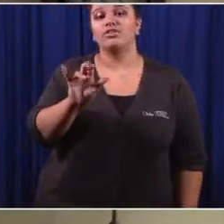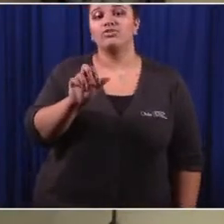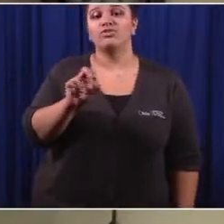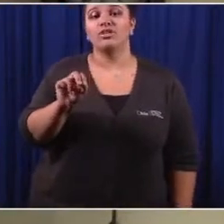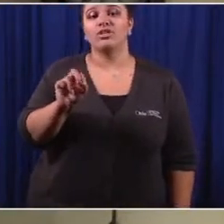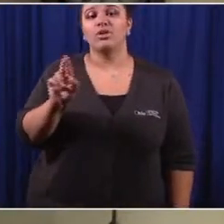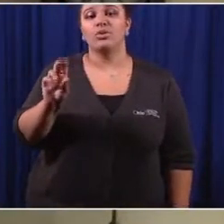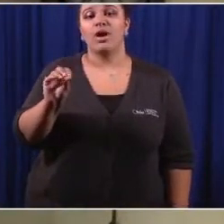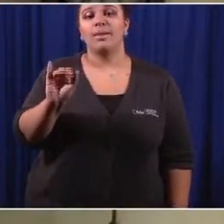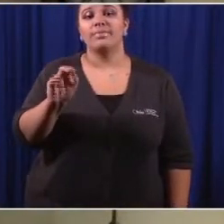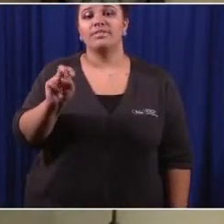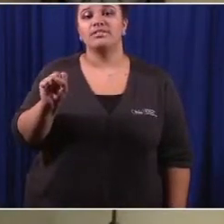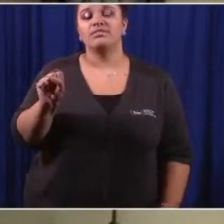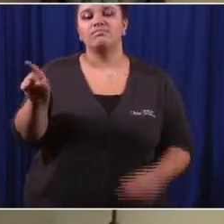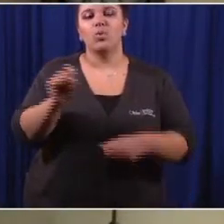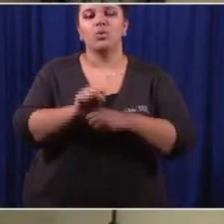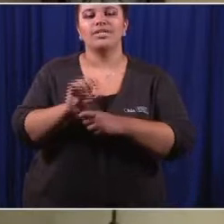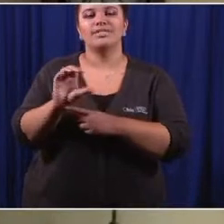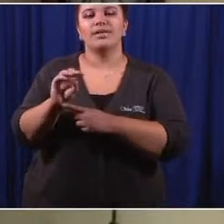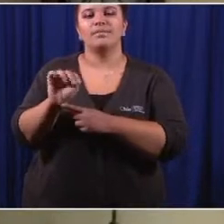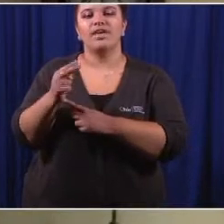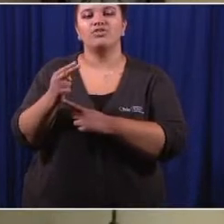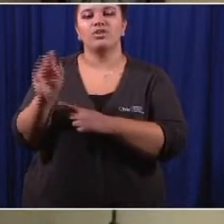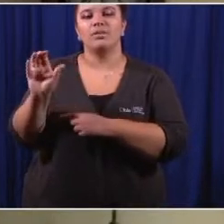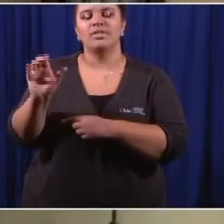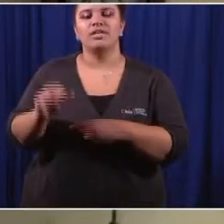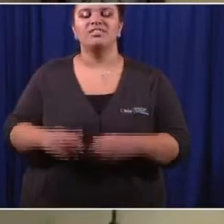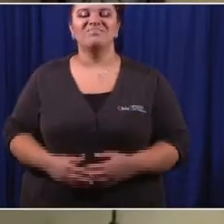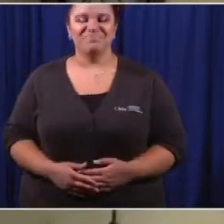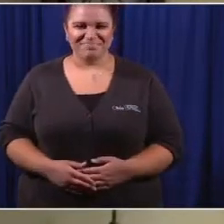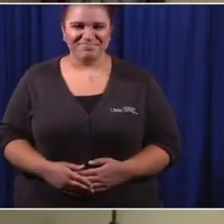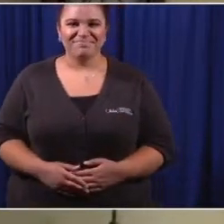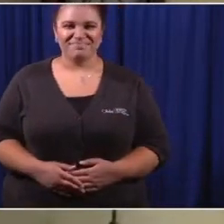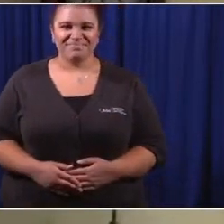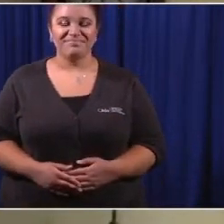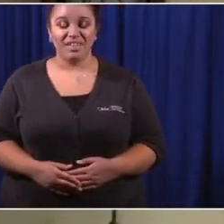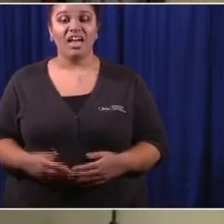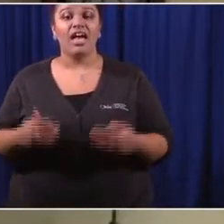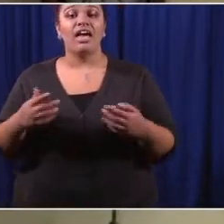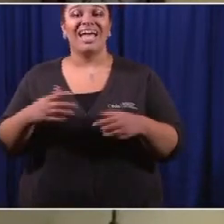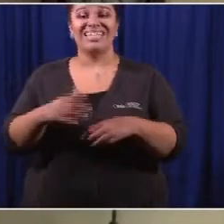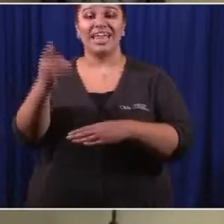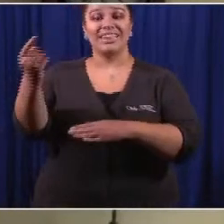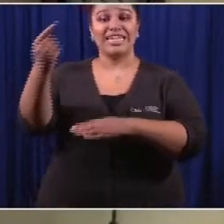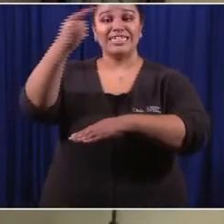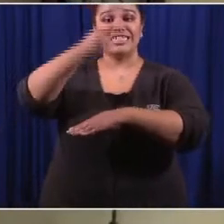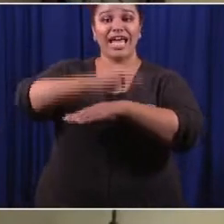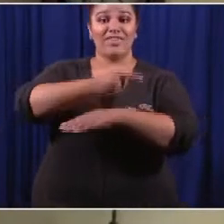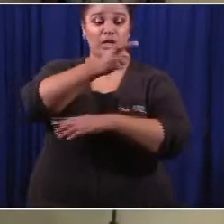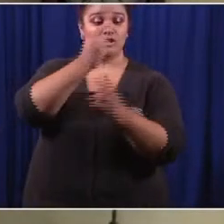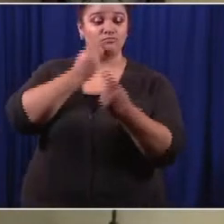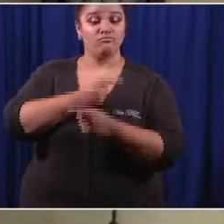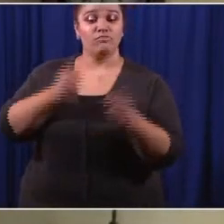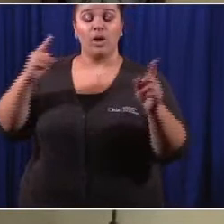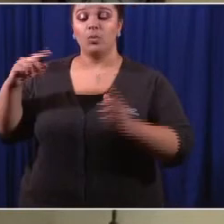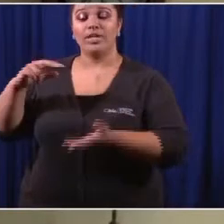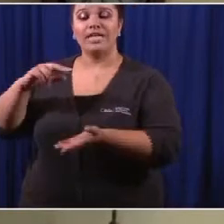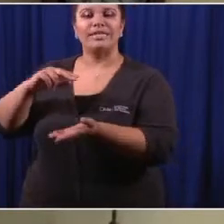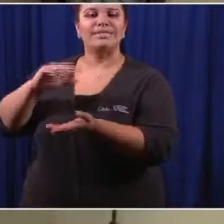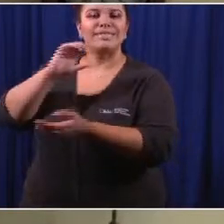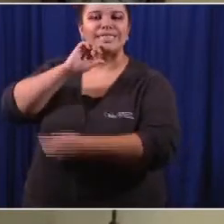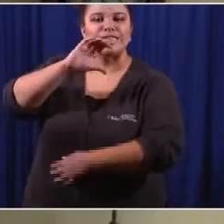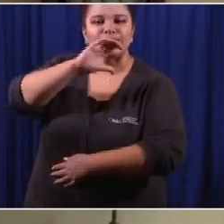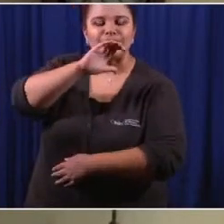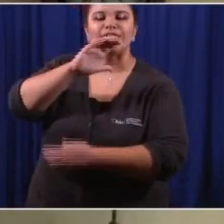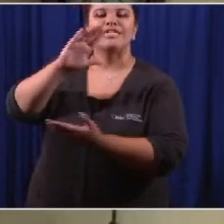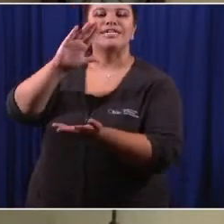you for being here. As we get closer and closer to senior centers reopening, we're getting quite a few of the recreational senior centers that are a